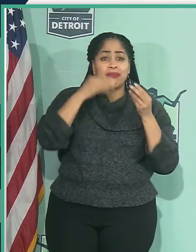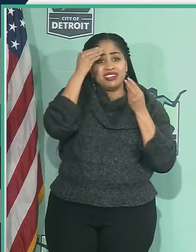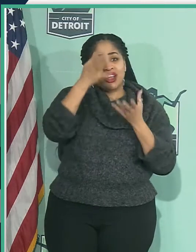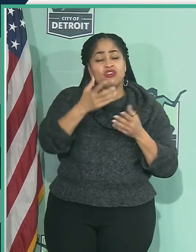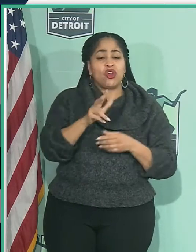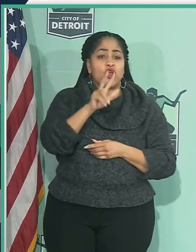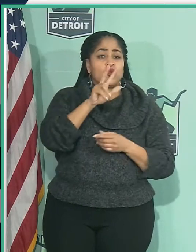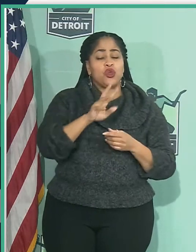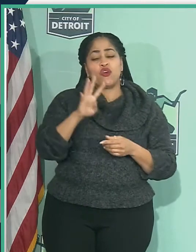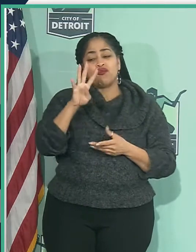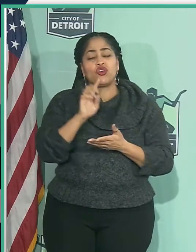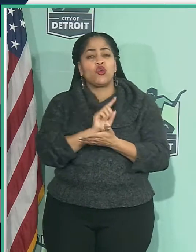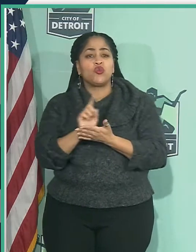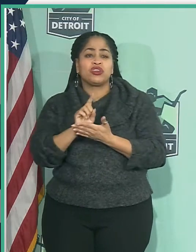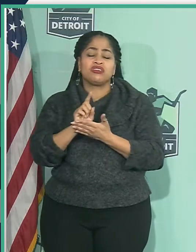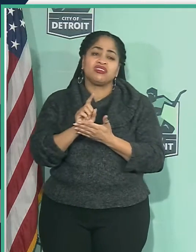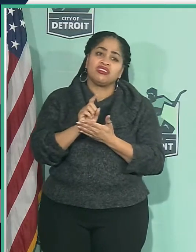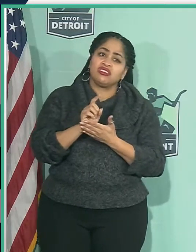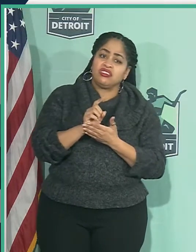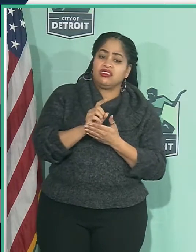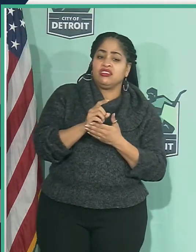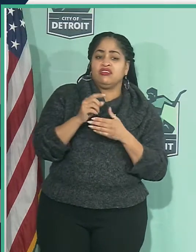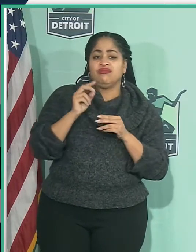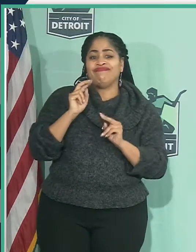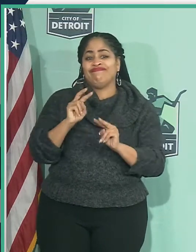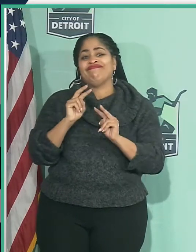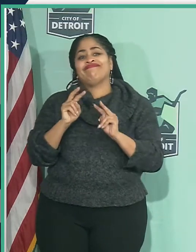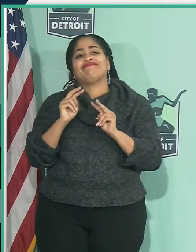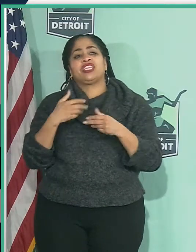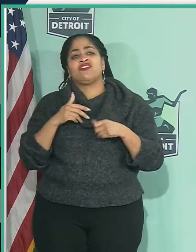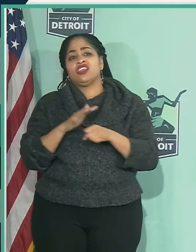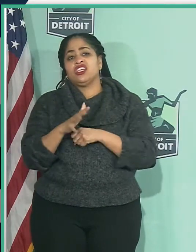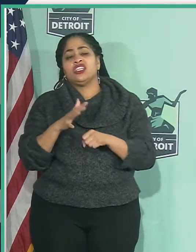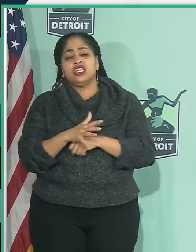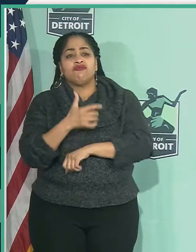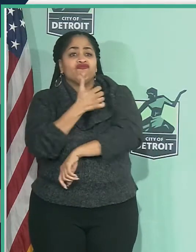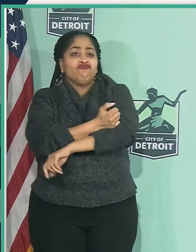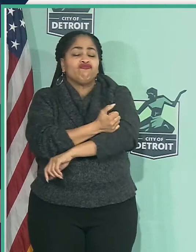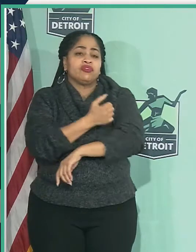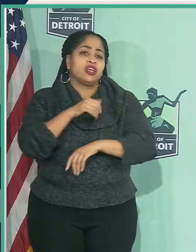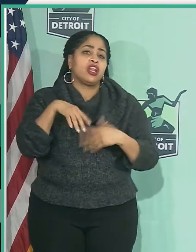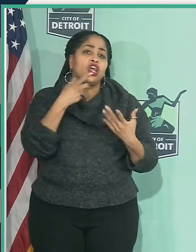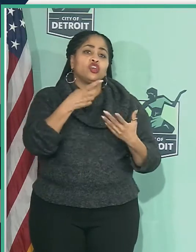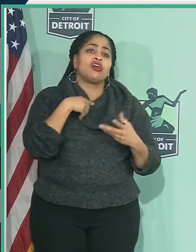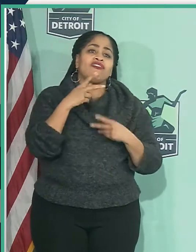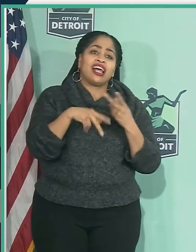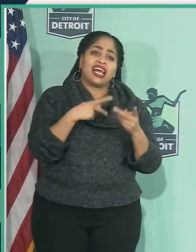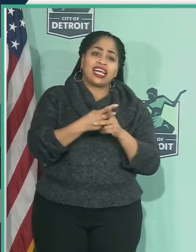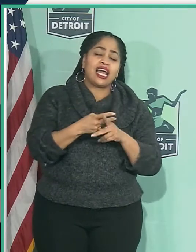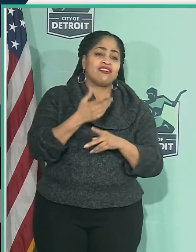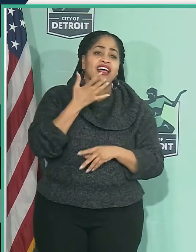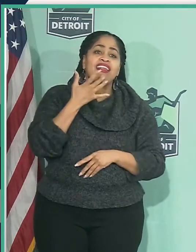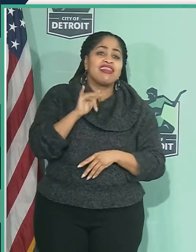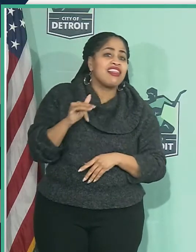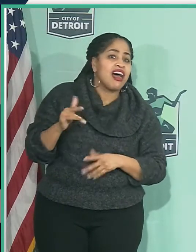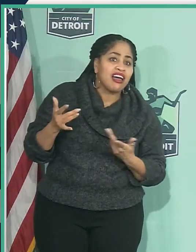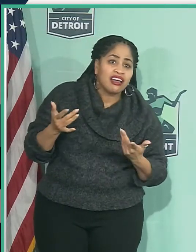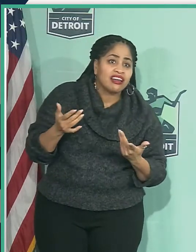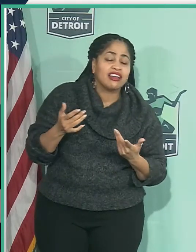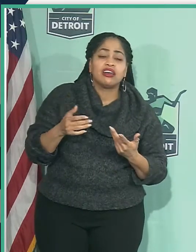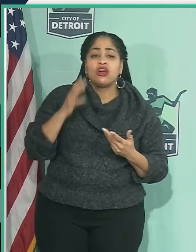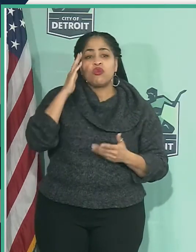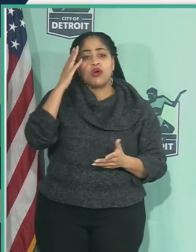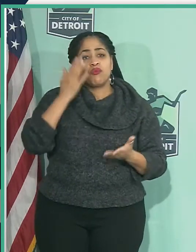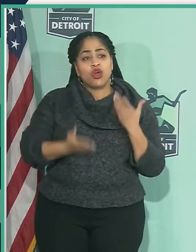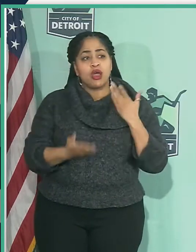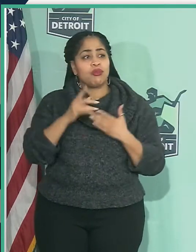3 or 4 weeks away of having enough doses that unless you have the kind of luck of a lottery ticket, we're